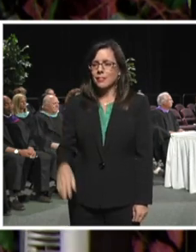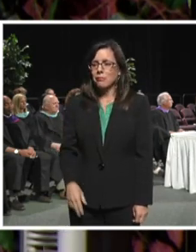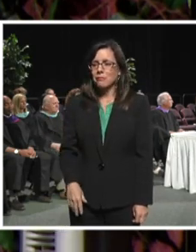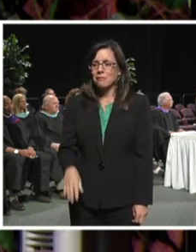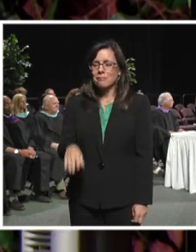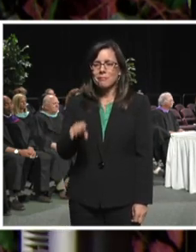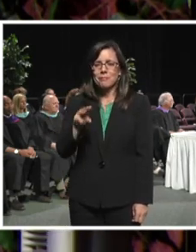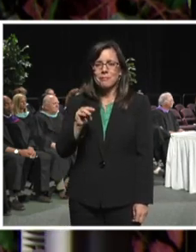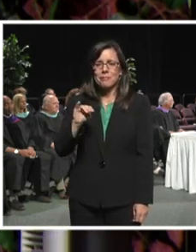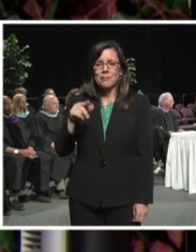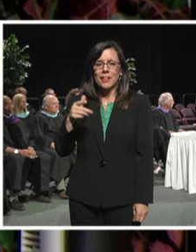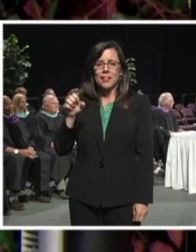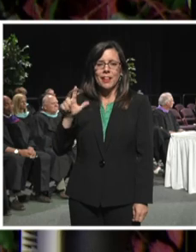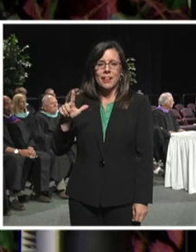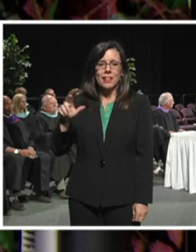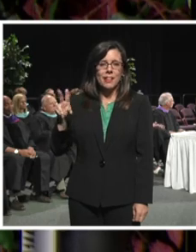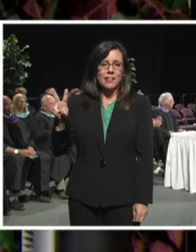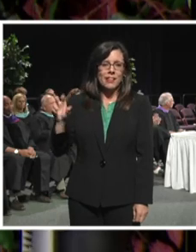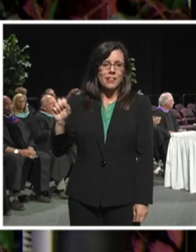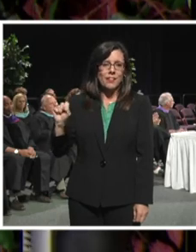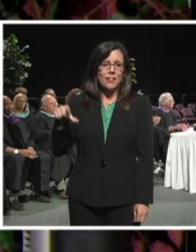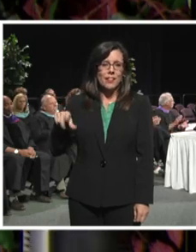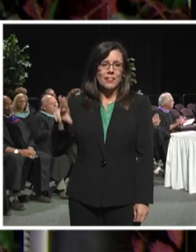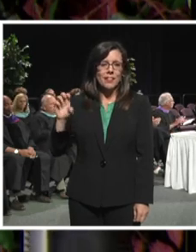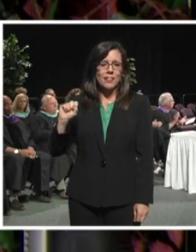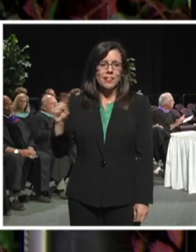and Mr. Miguel Vasquez.